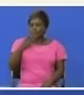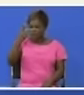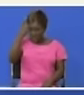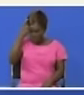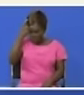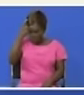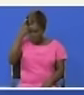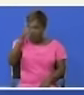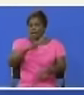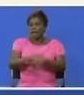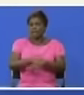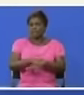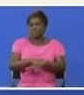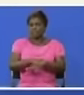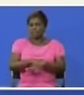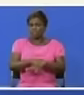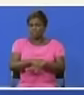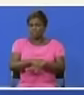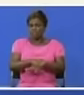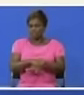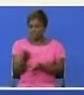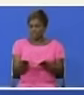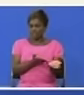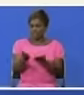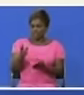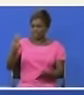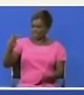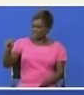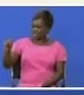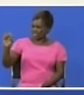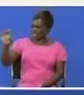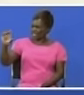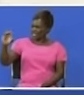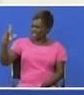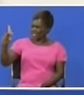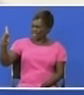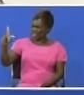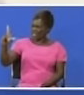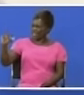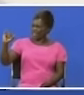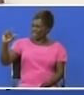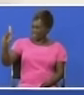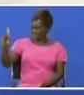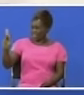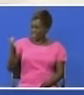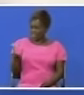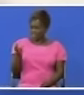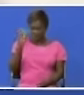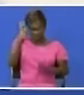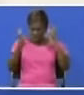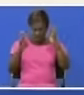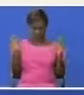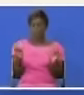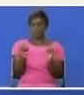able to purchase, to subscribe to the services of Netflix, first of all. So to that extent, it's not as worrying